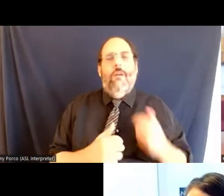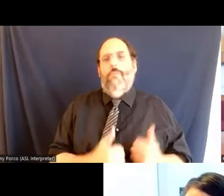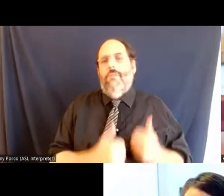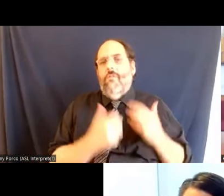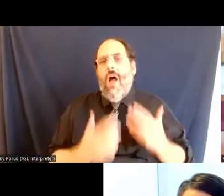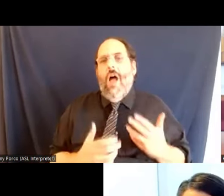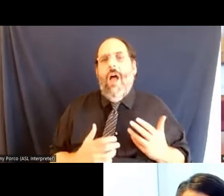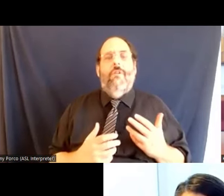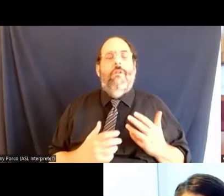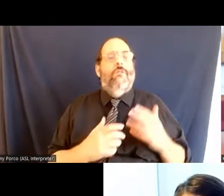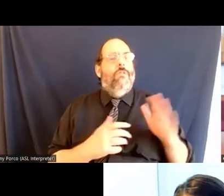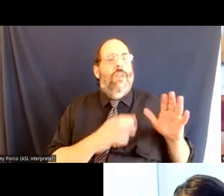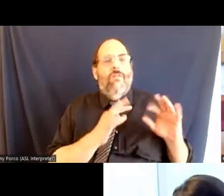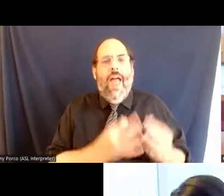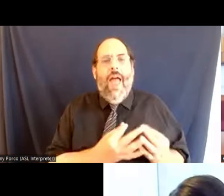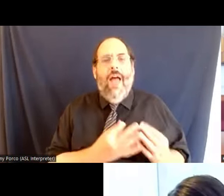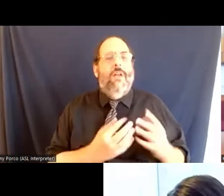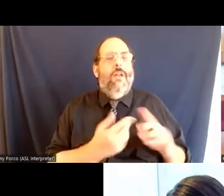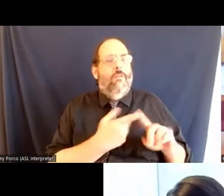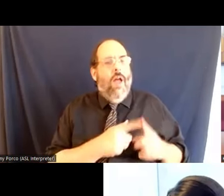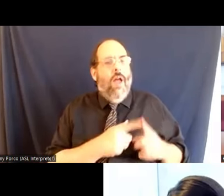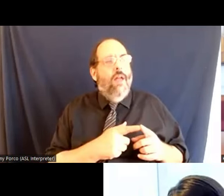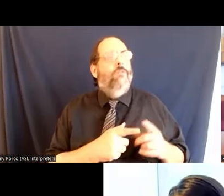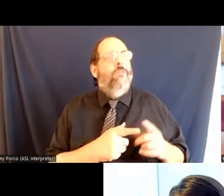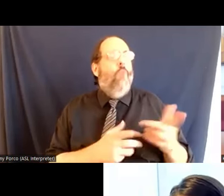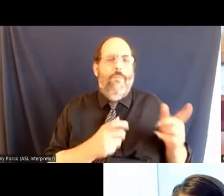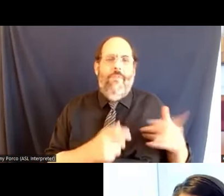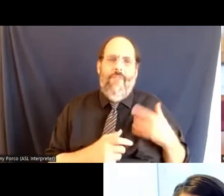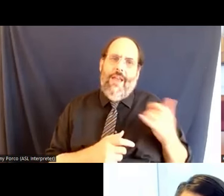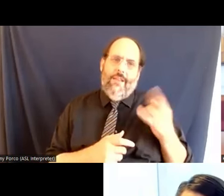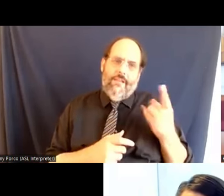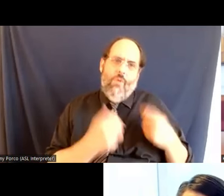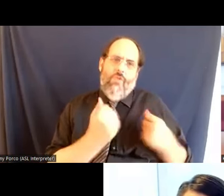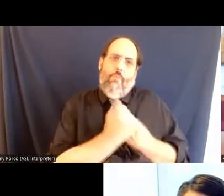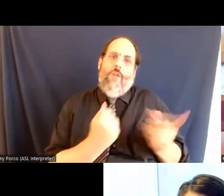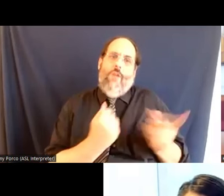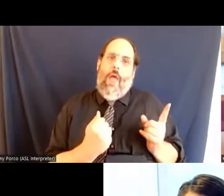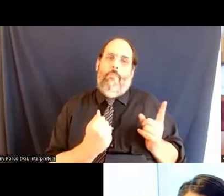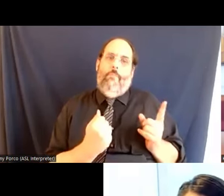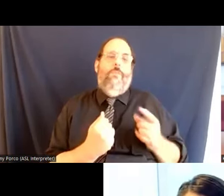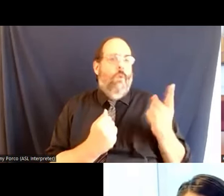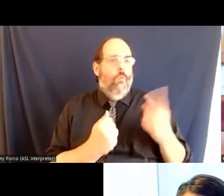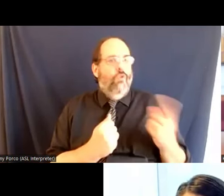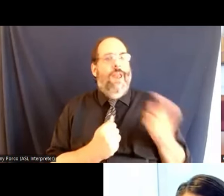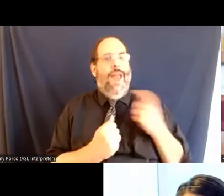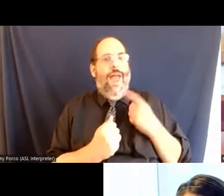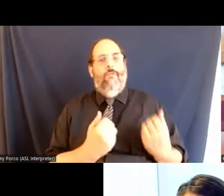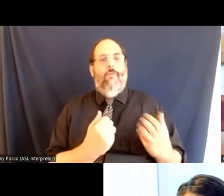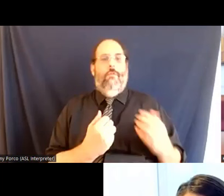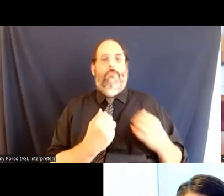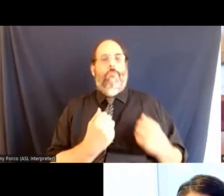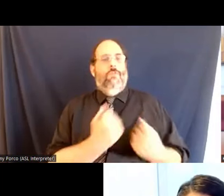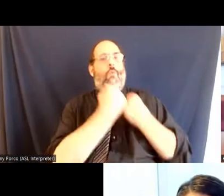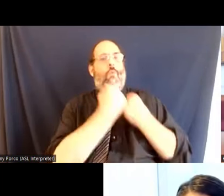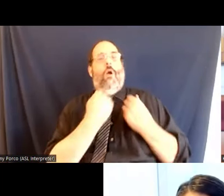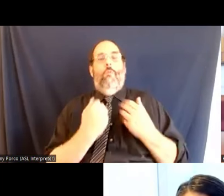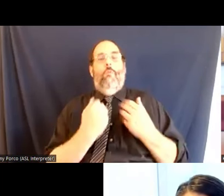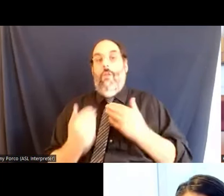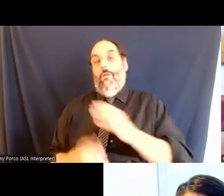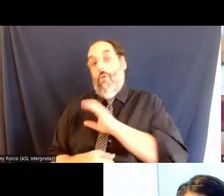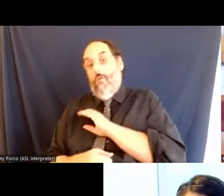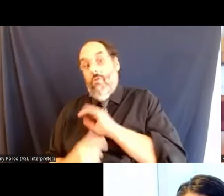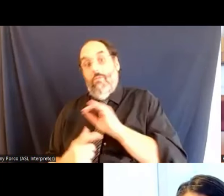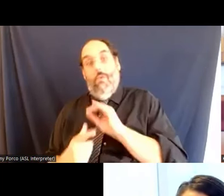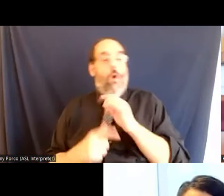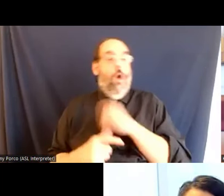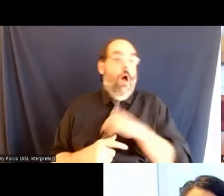and loved ones a sense that someone is fighting for them, that there is a place you can turn, whether it be law enforcement, whether it be us or